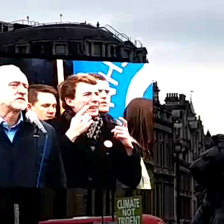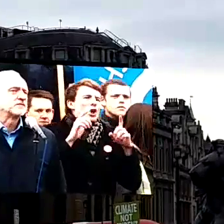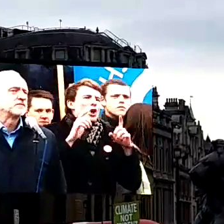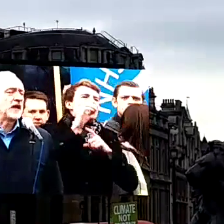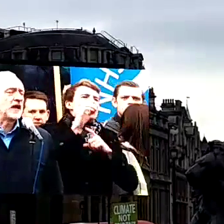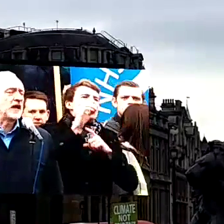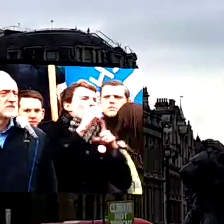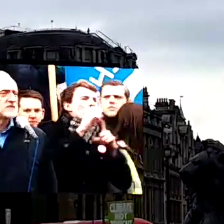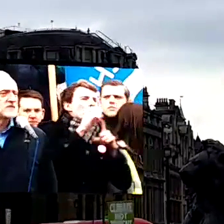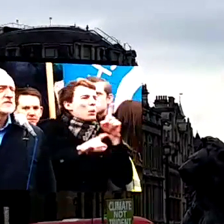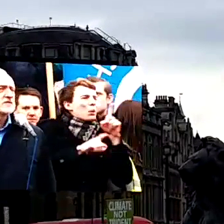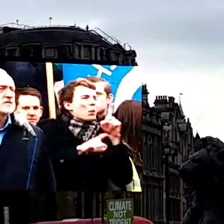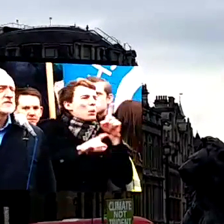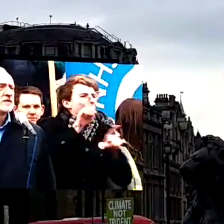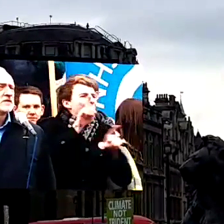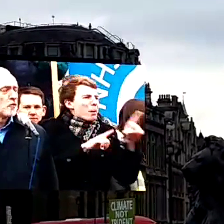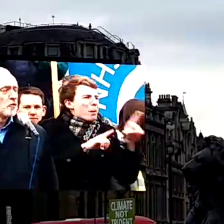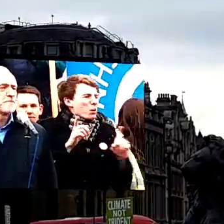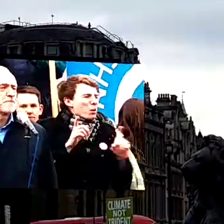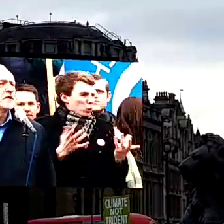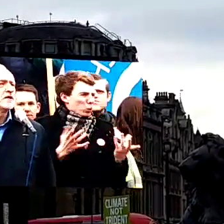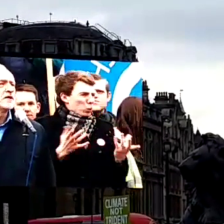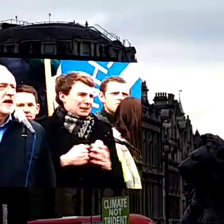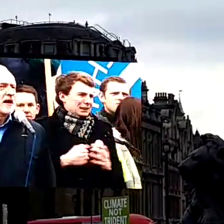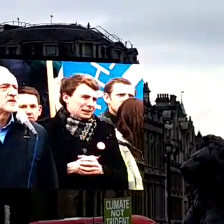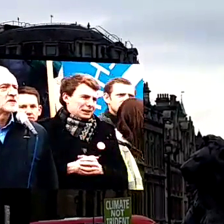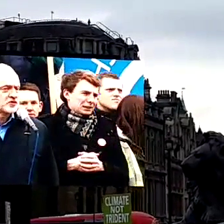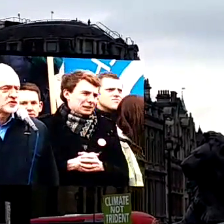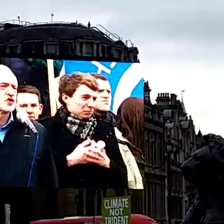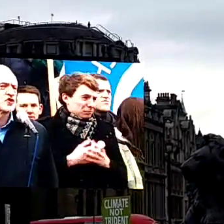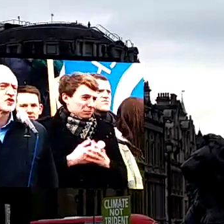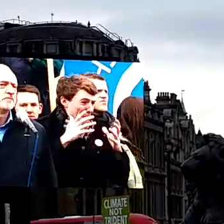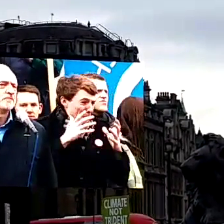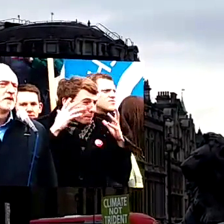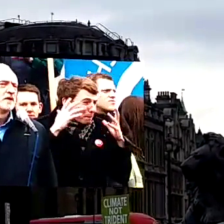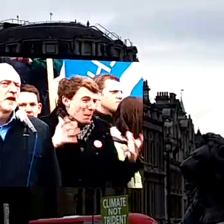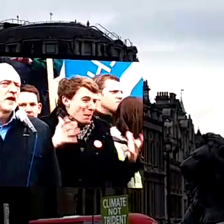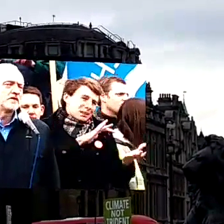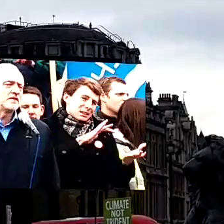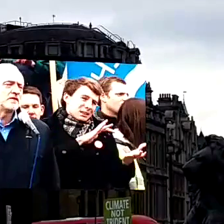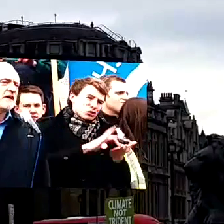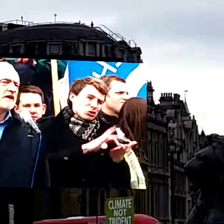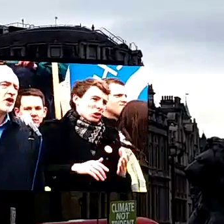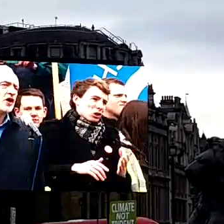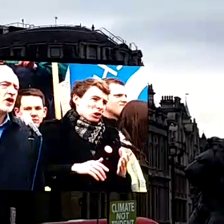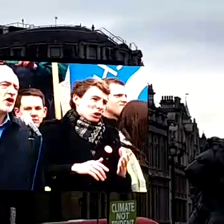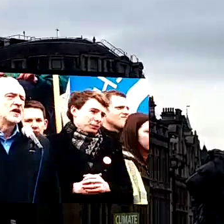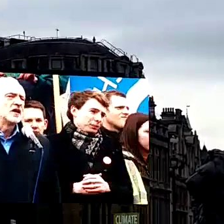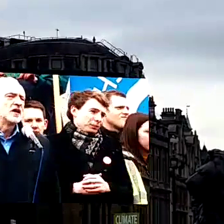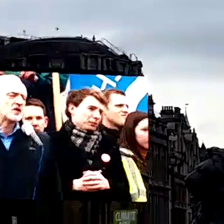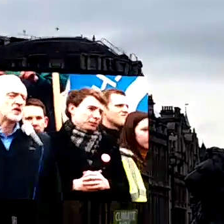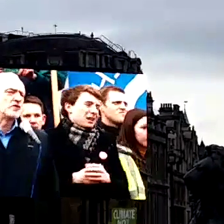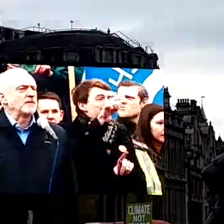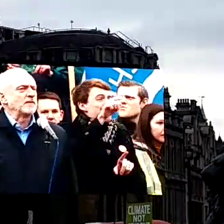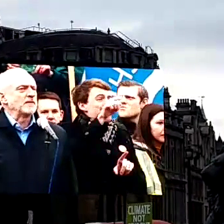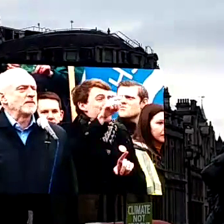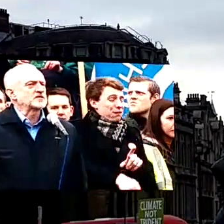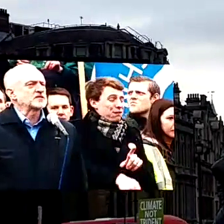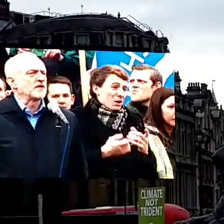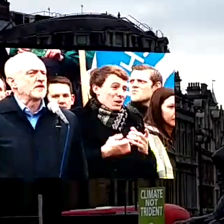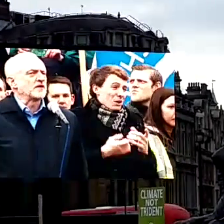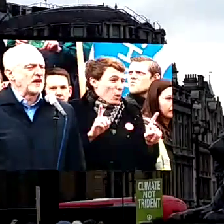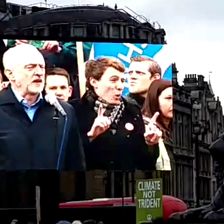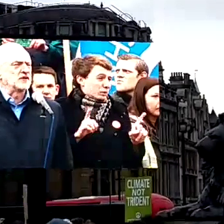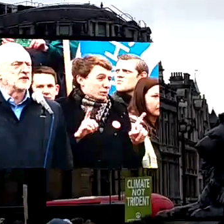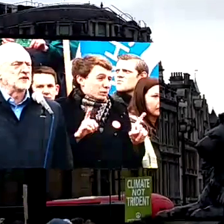is. It is a weapon of mass destruction. If ever used, it can harm